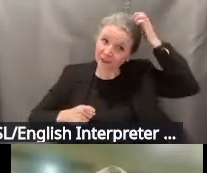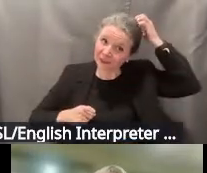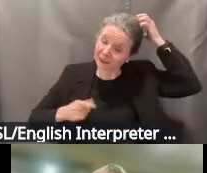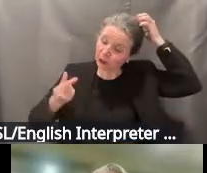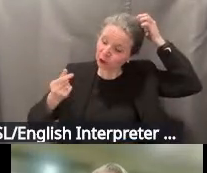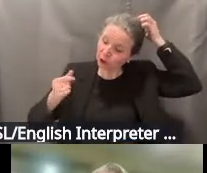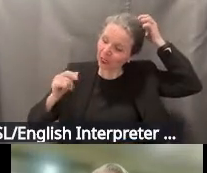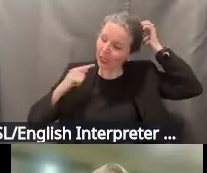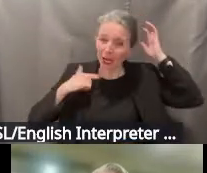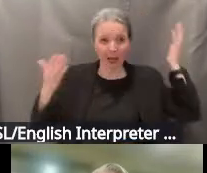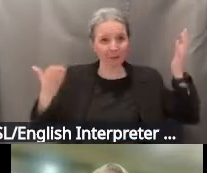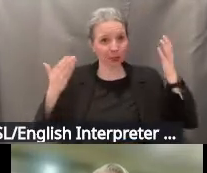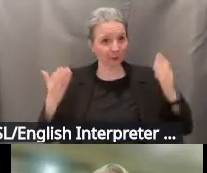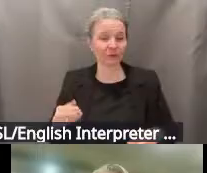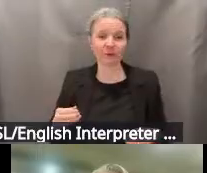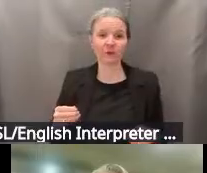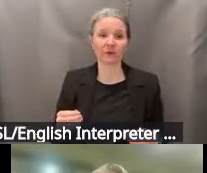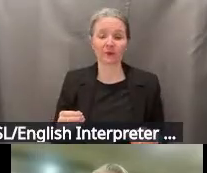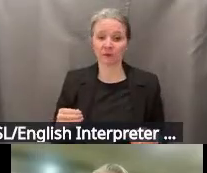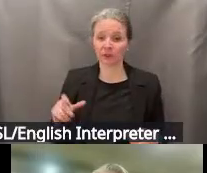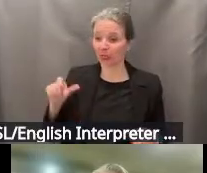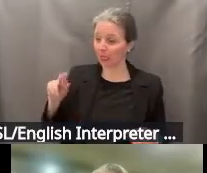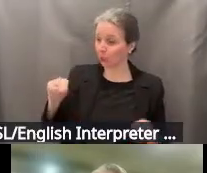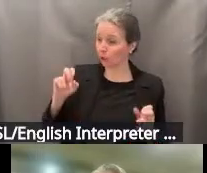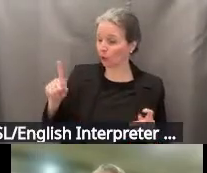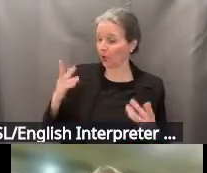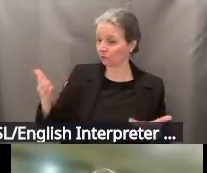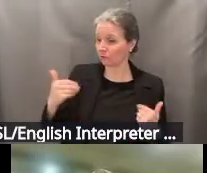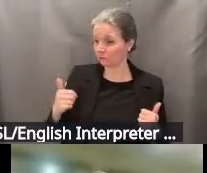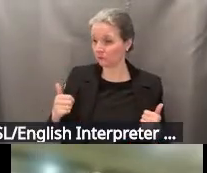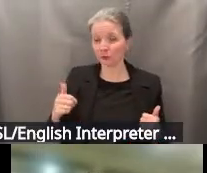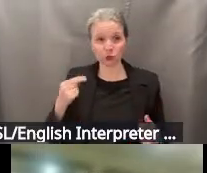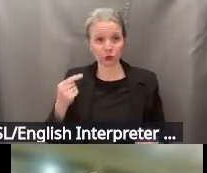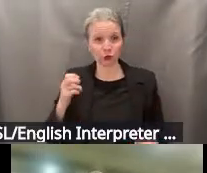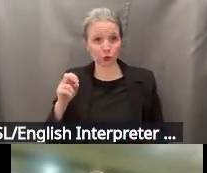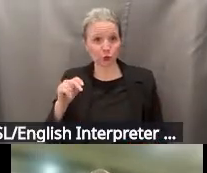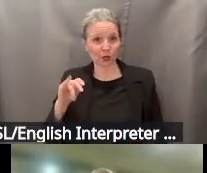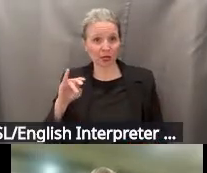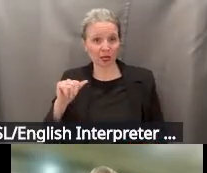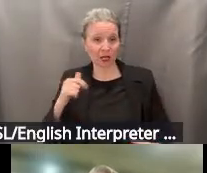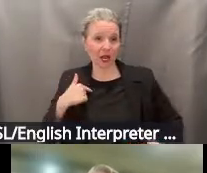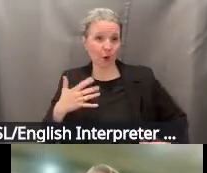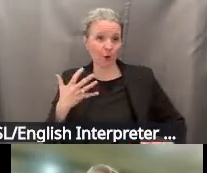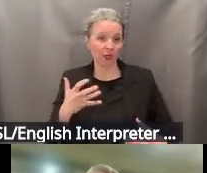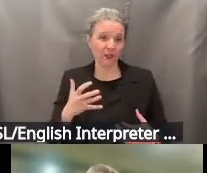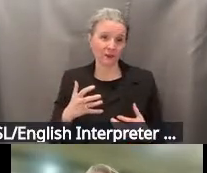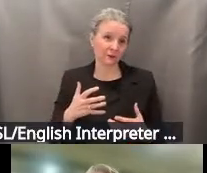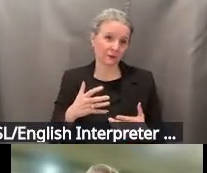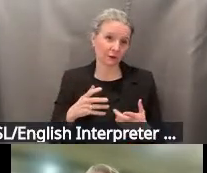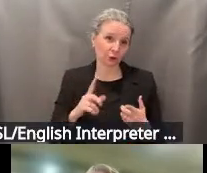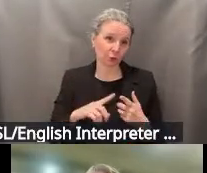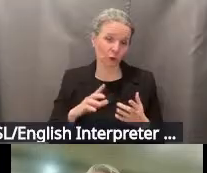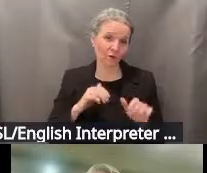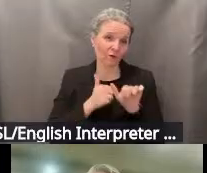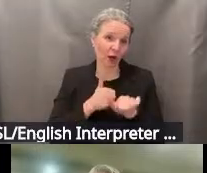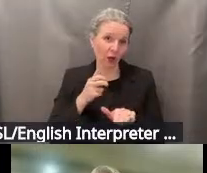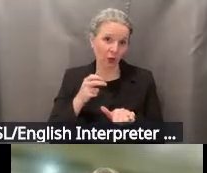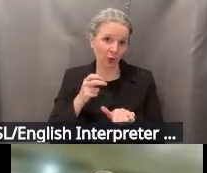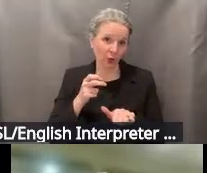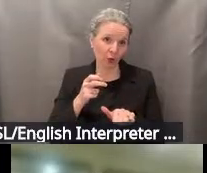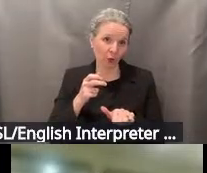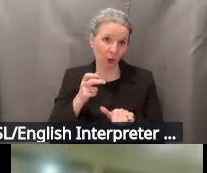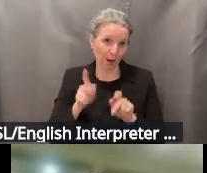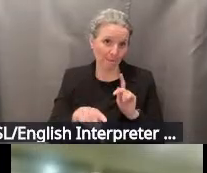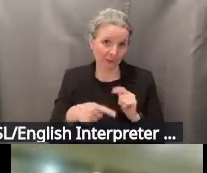here. Okay, if you please. I would like to, of course, follow everybody as